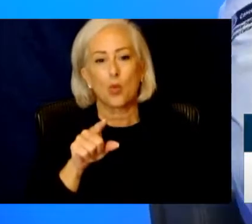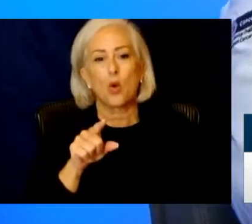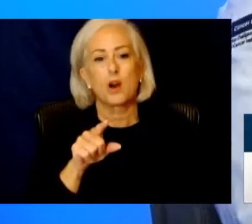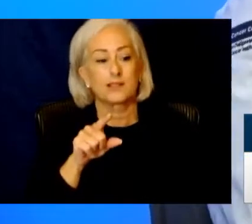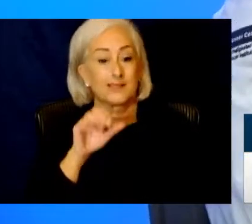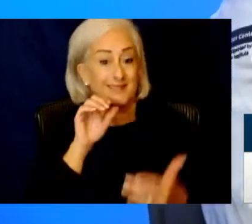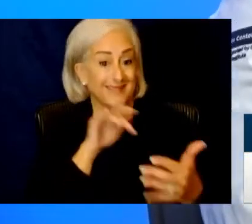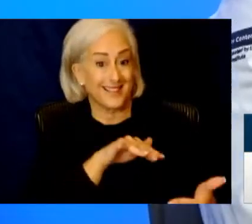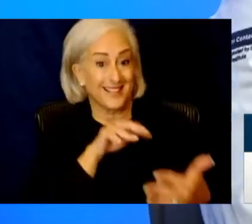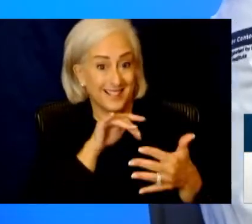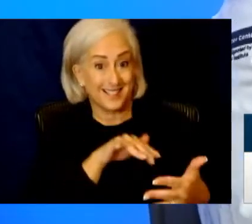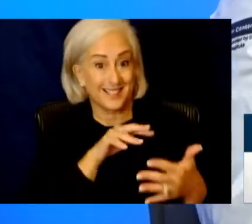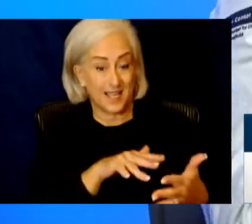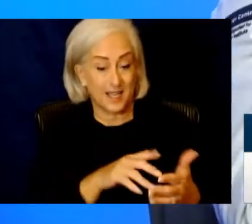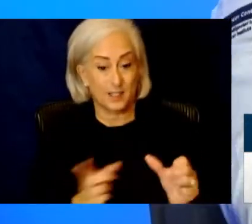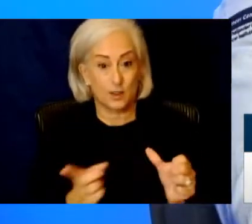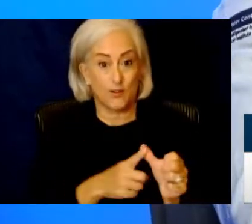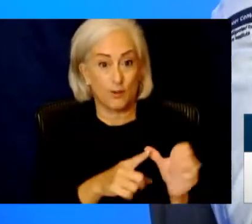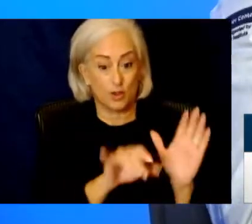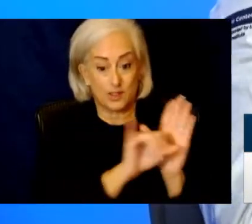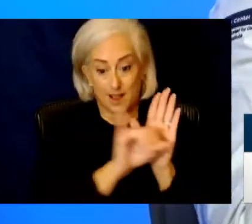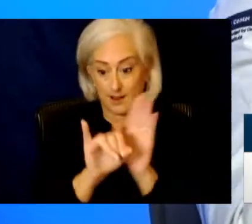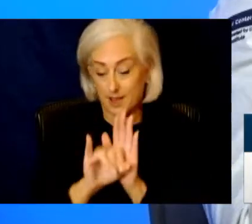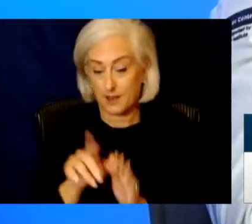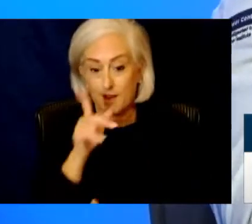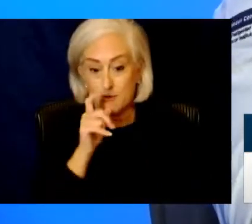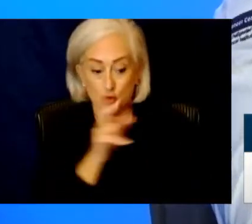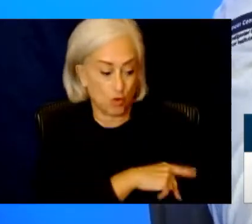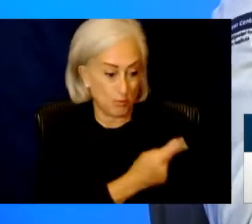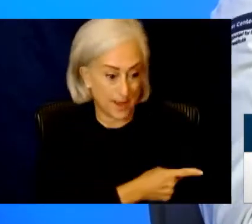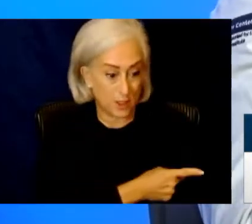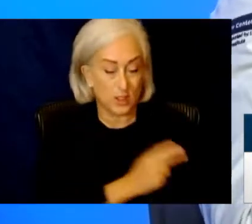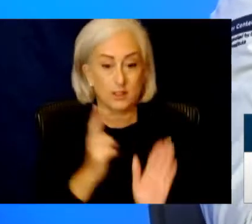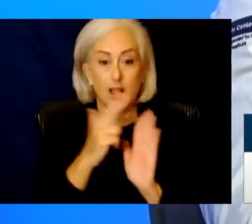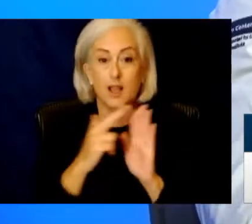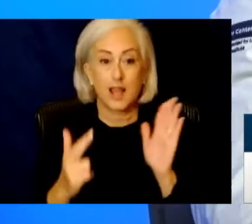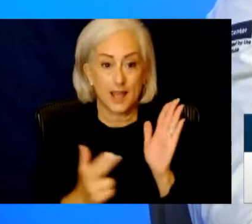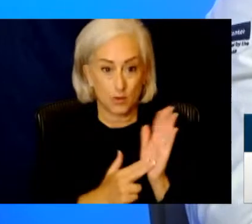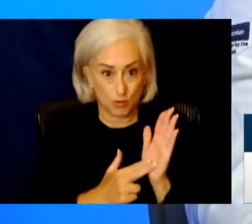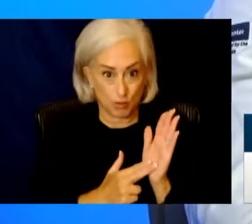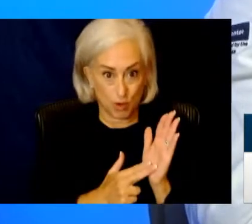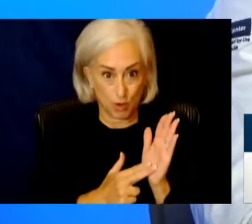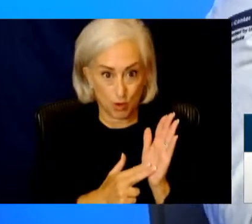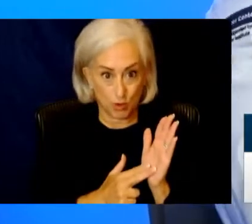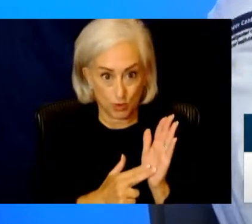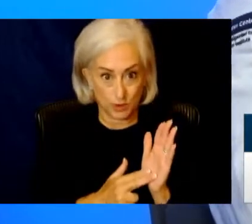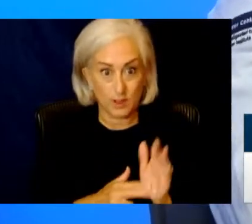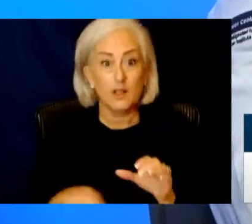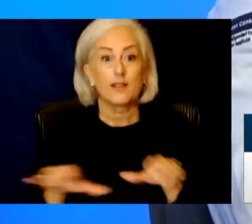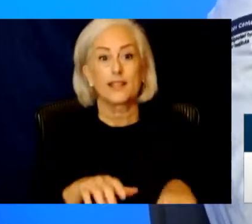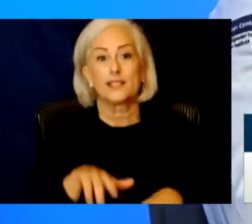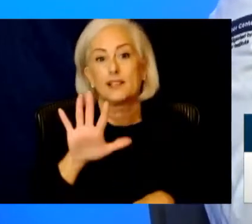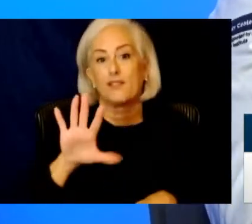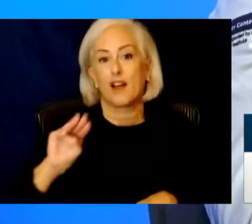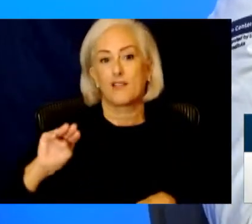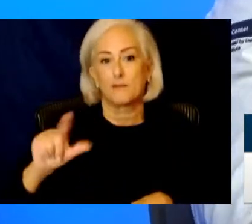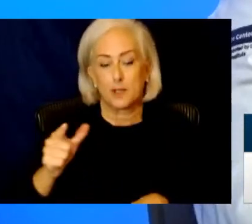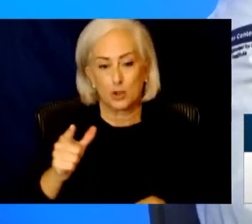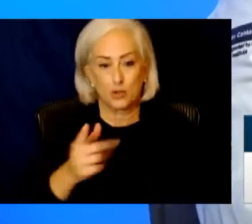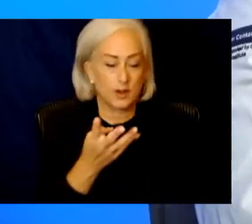they identified the patients with mismatch repair, they were enrolled on the study, and they got dostarlimab 500 milligrams